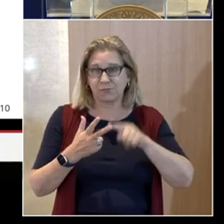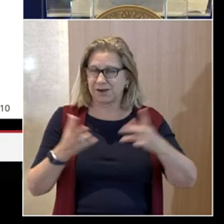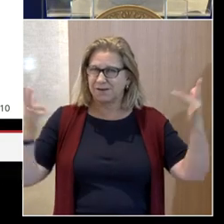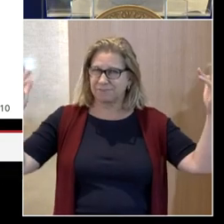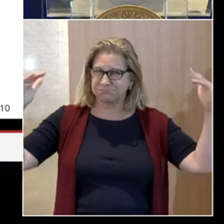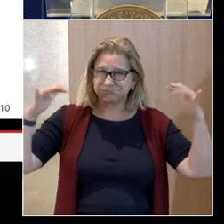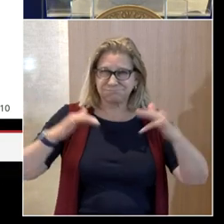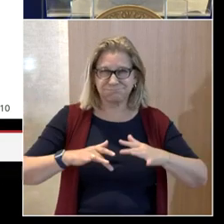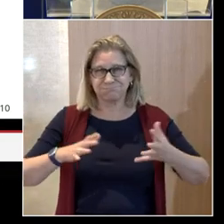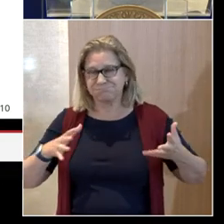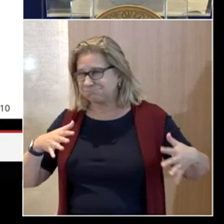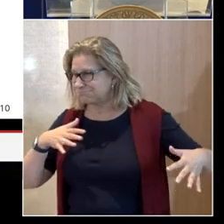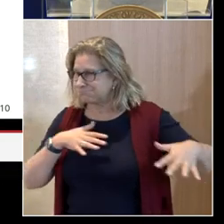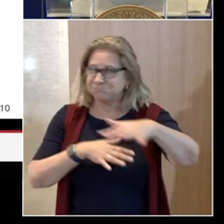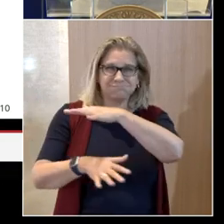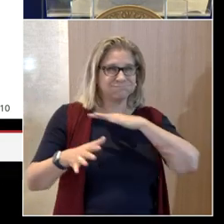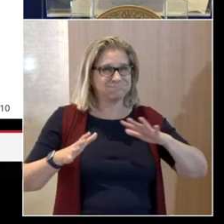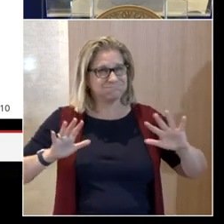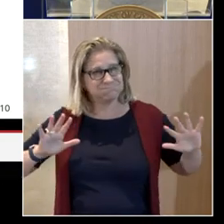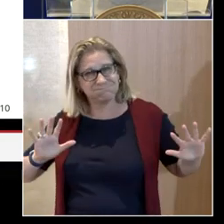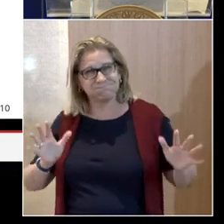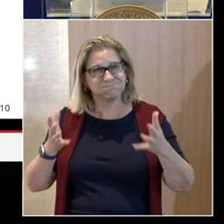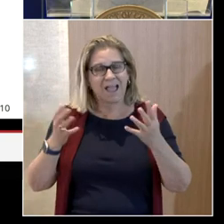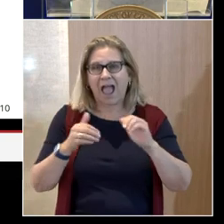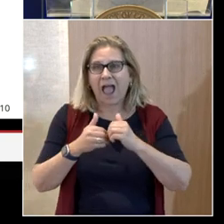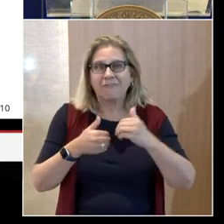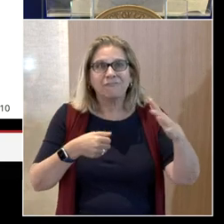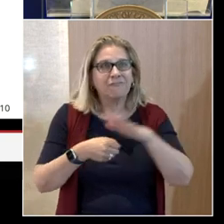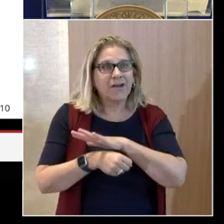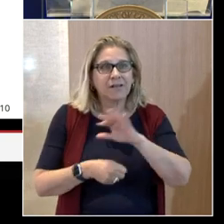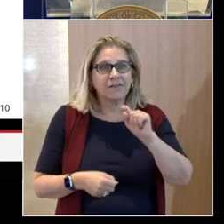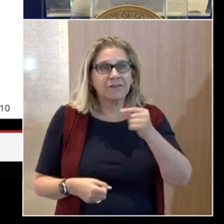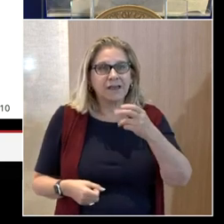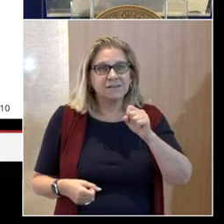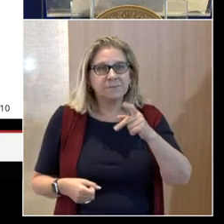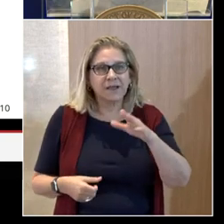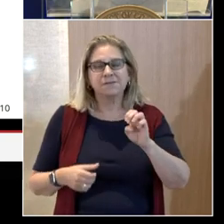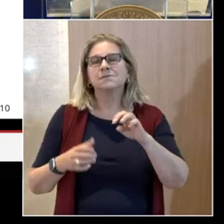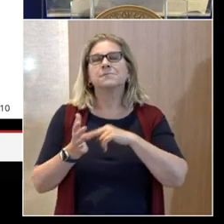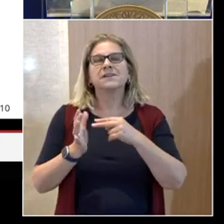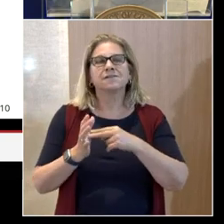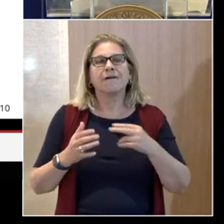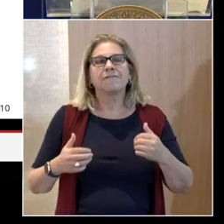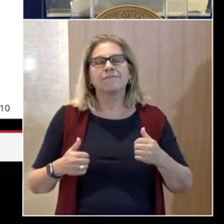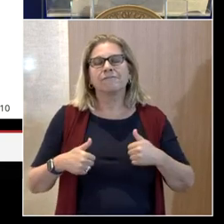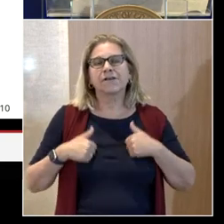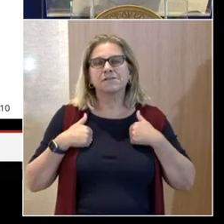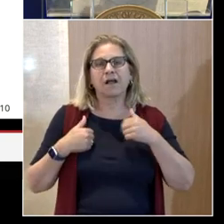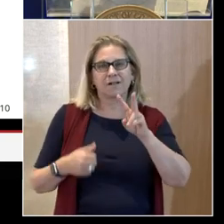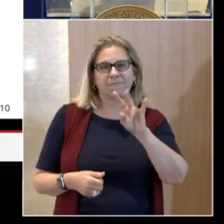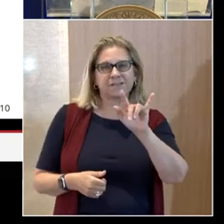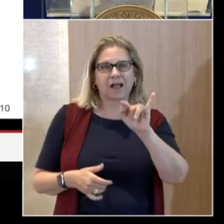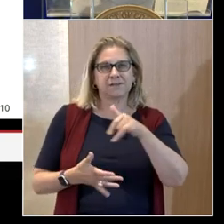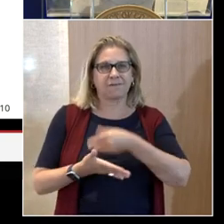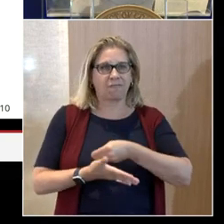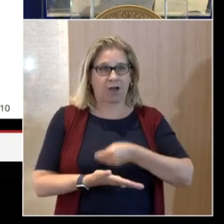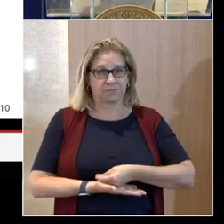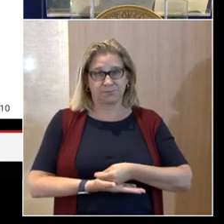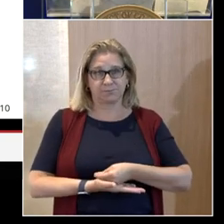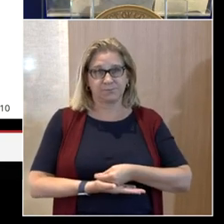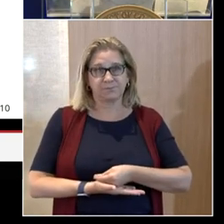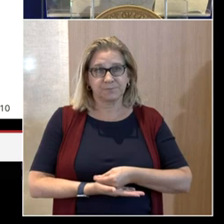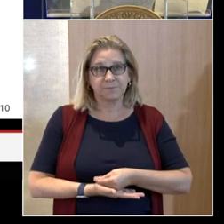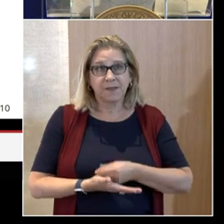to help fill the space has been the Vitality Fund, which is designated to support companies in target industries that